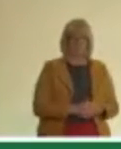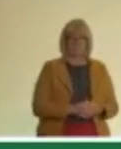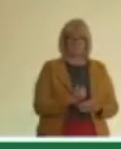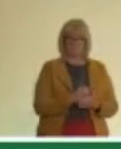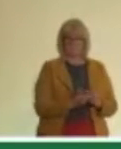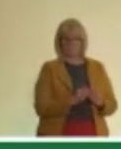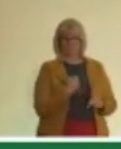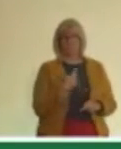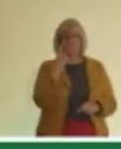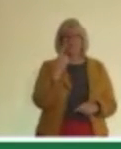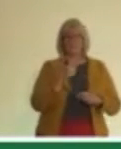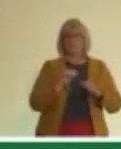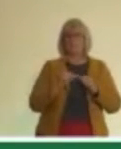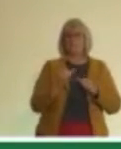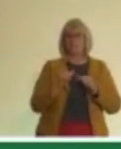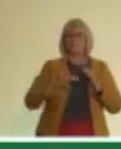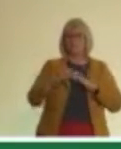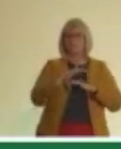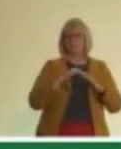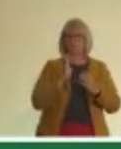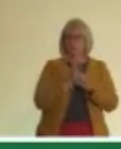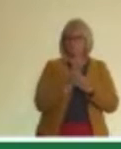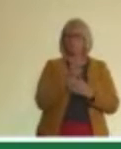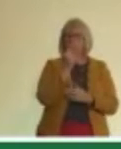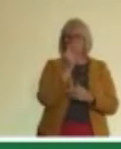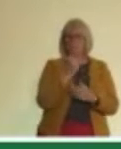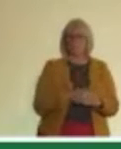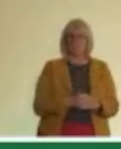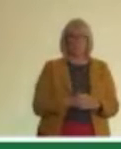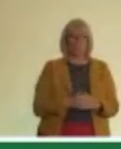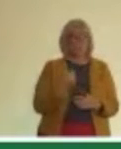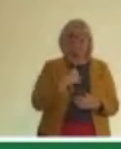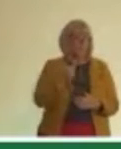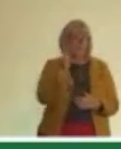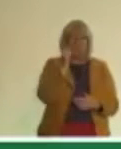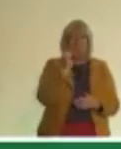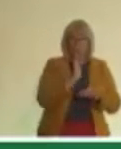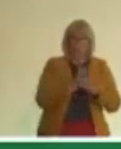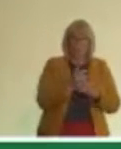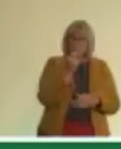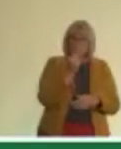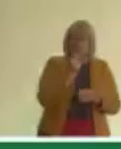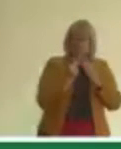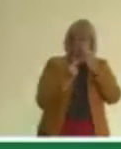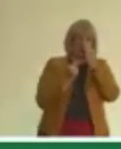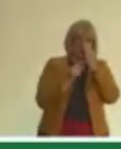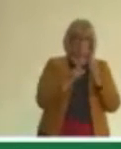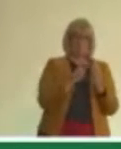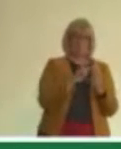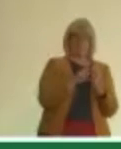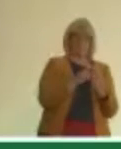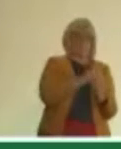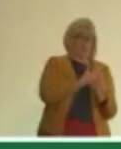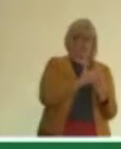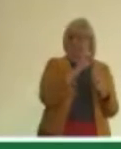a better society is possible. We know that's possible, but the other two old parties, they try and dismiss